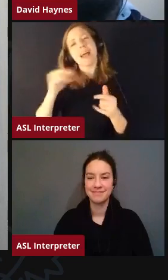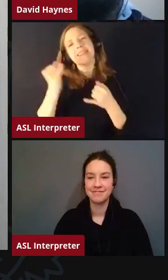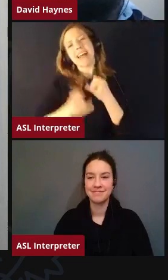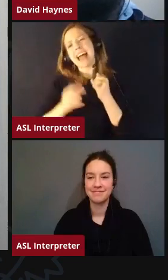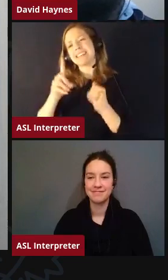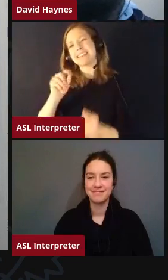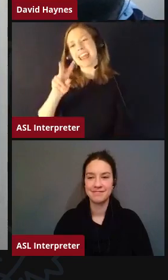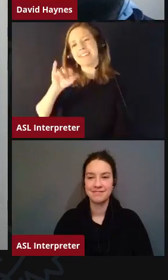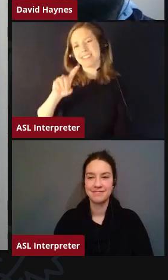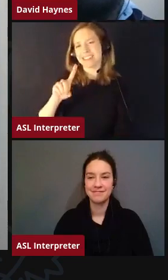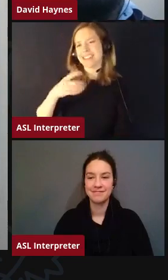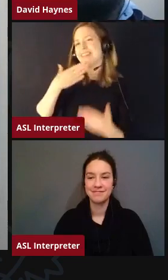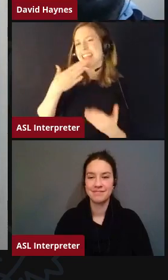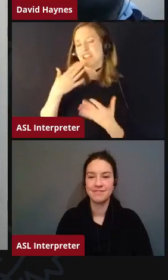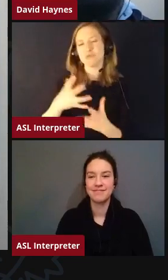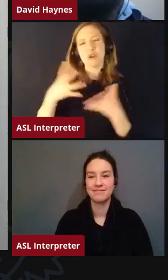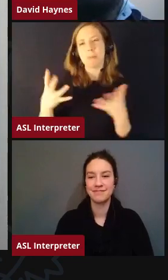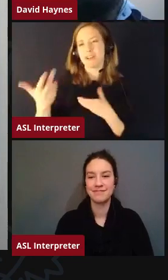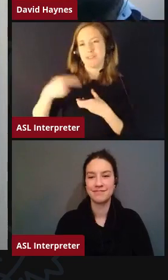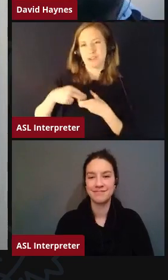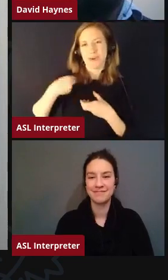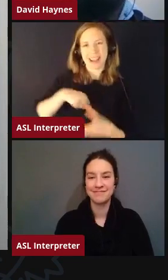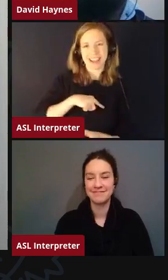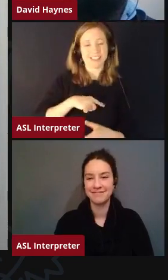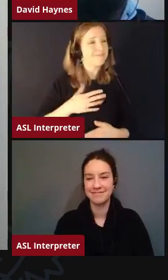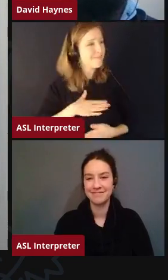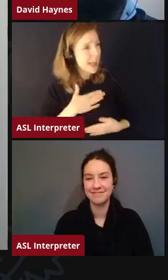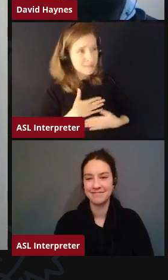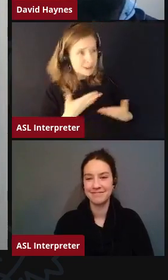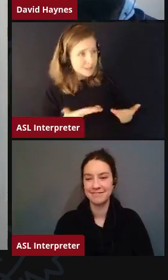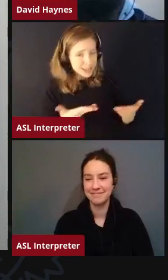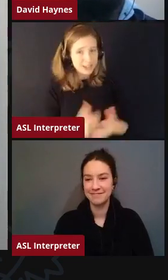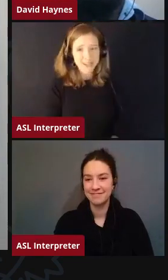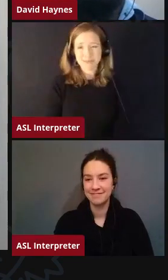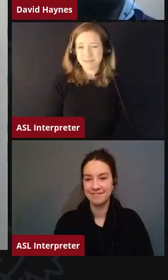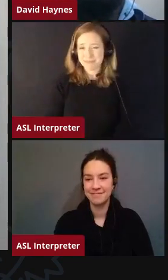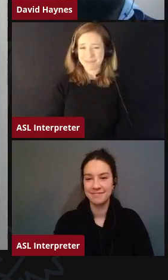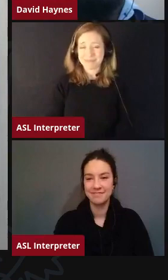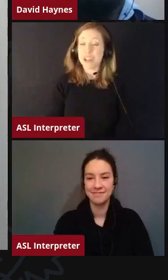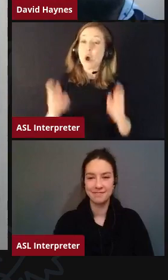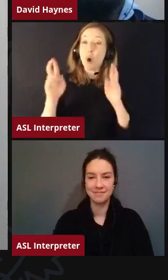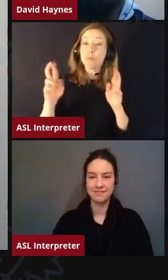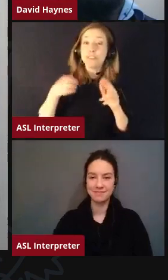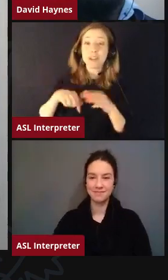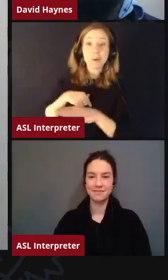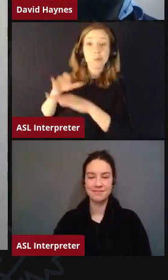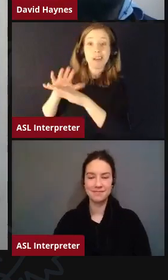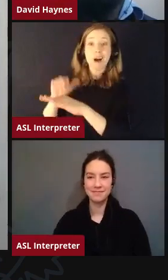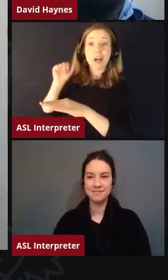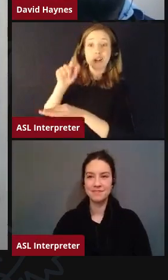time to join us. Happy to be here. All right. I hope that when we call on you at another